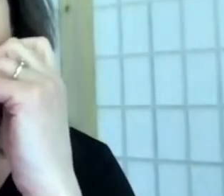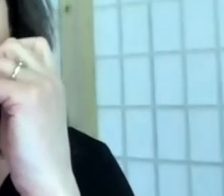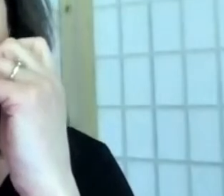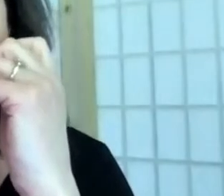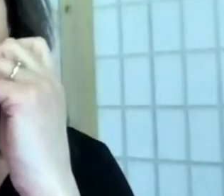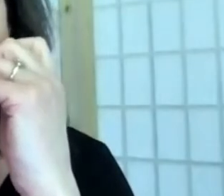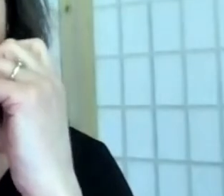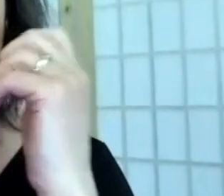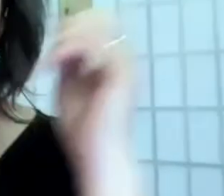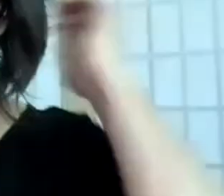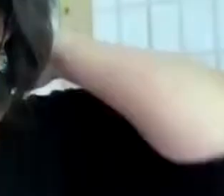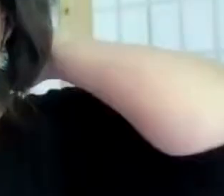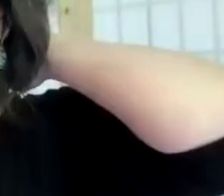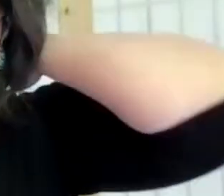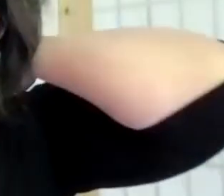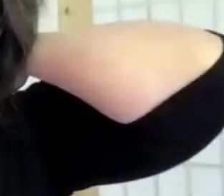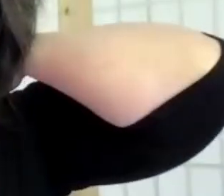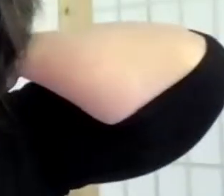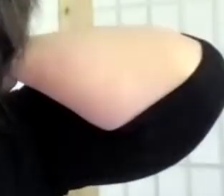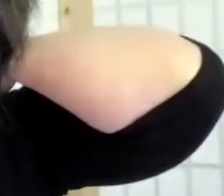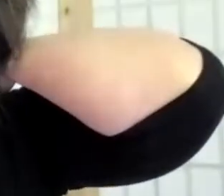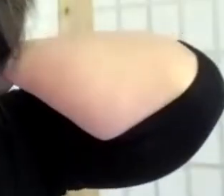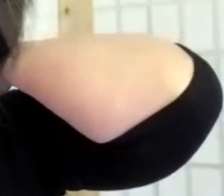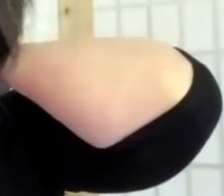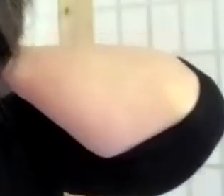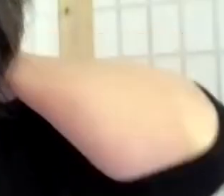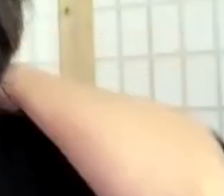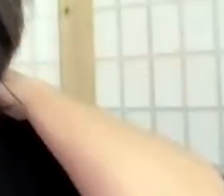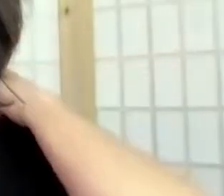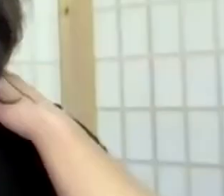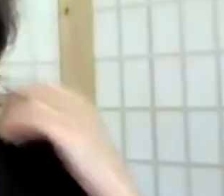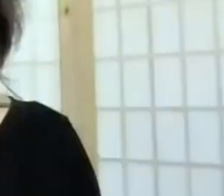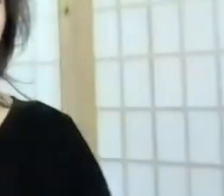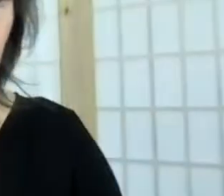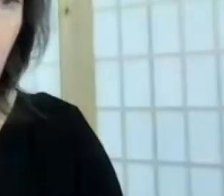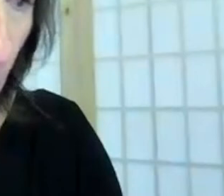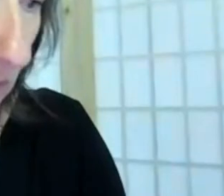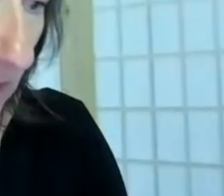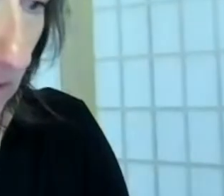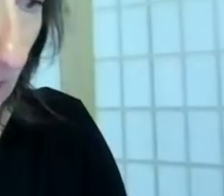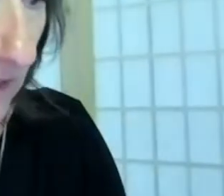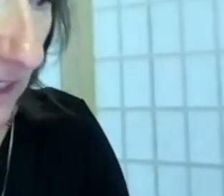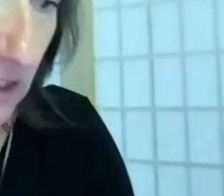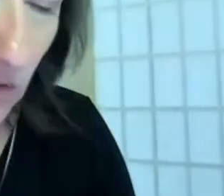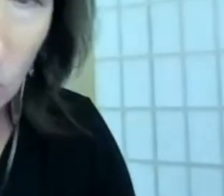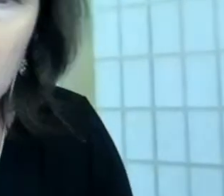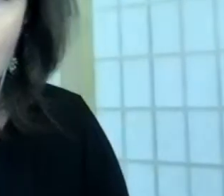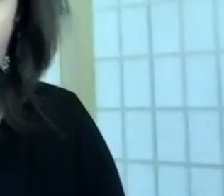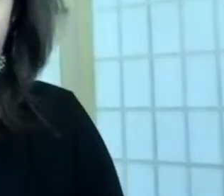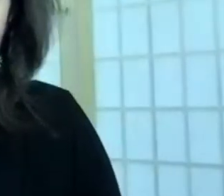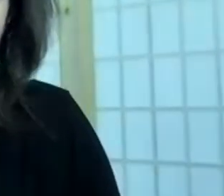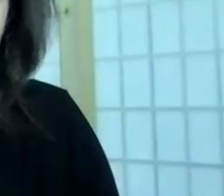Well, so let's, in the interest of time, then we'll do that for all the questions and see how much time we have towards the end. And we'll take the next board. And Devin, that's